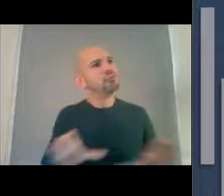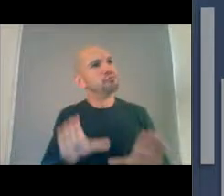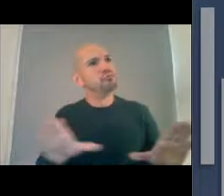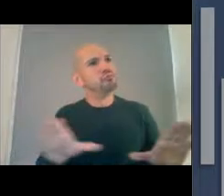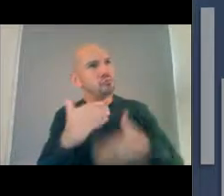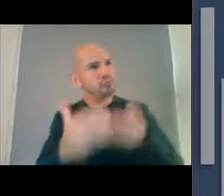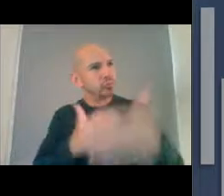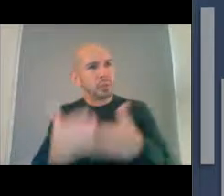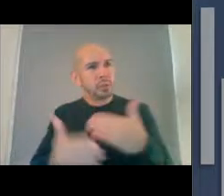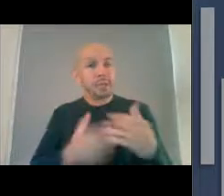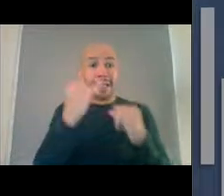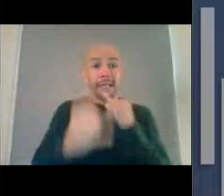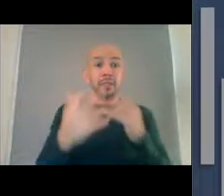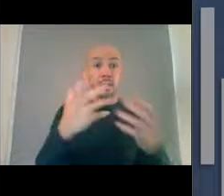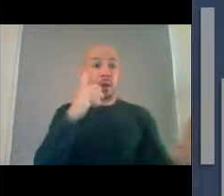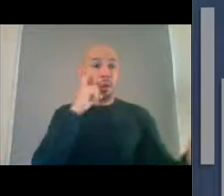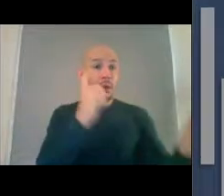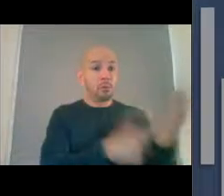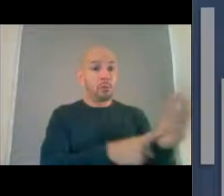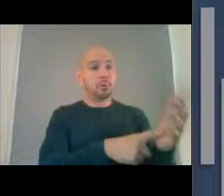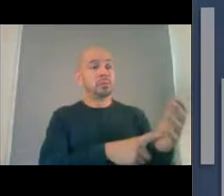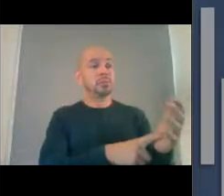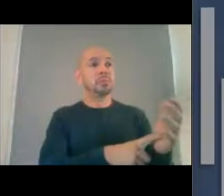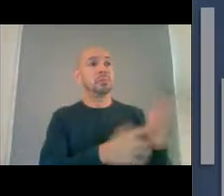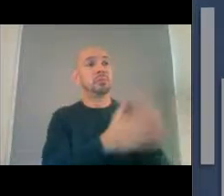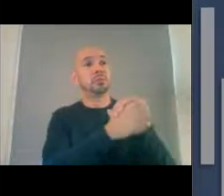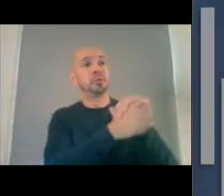lastly just an acknowledgement of